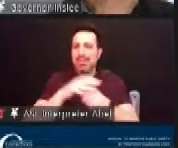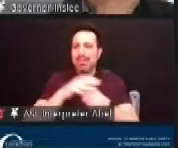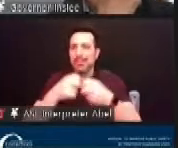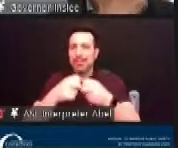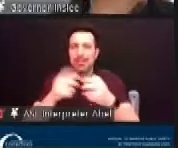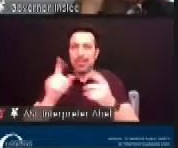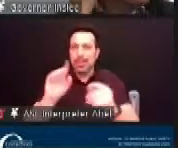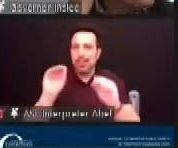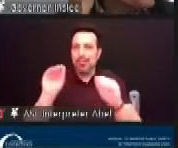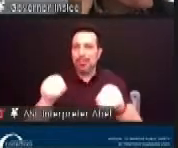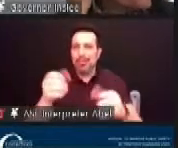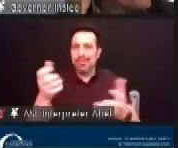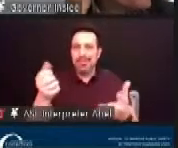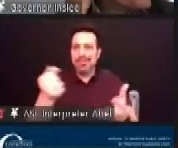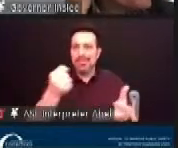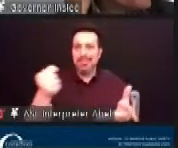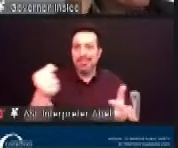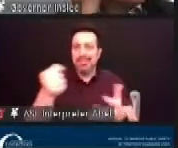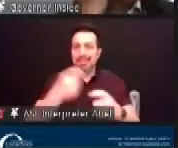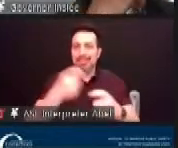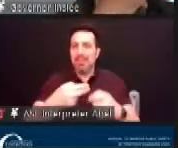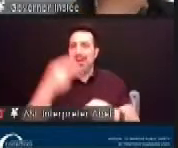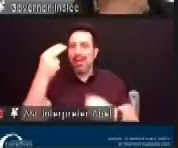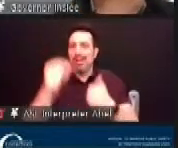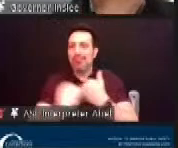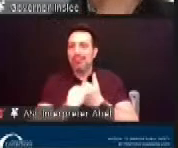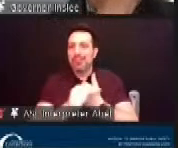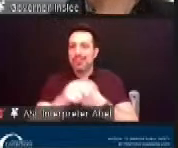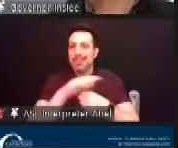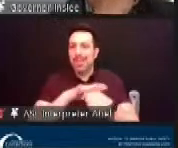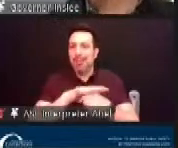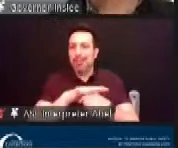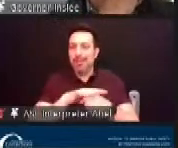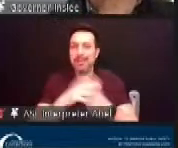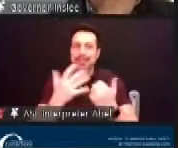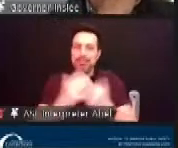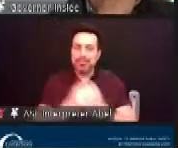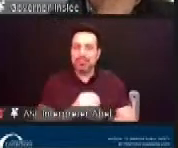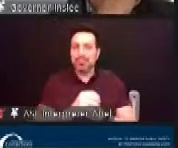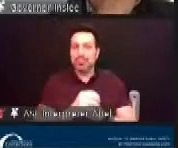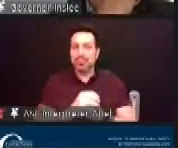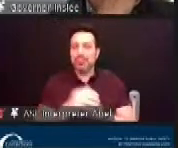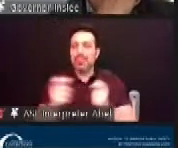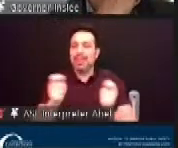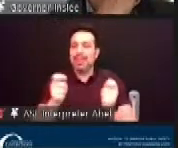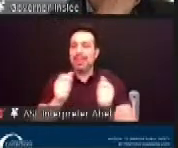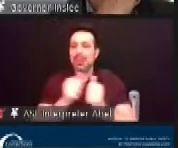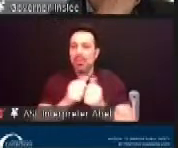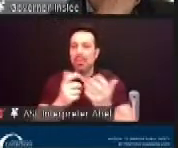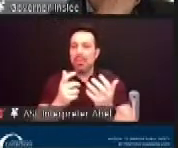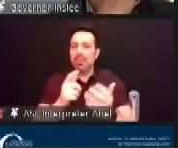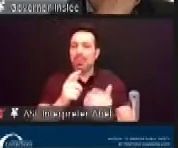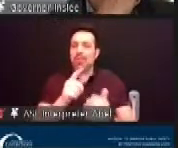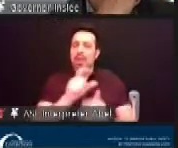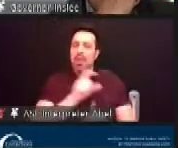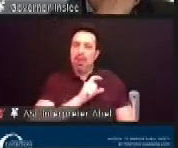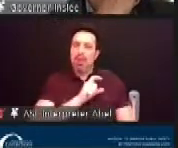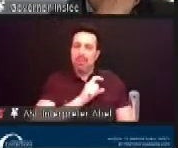placing them away from high-risk areas, and then dealing with some of the law enforcement notifications